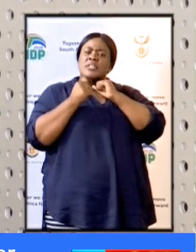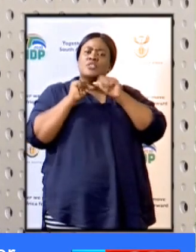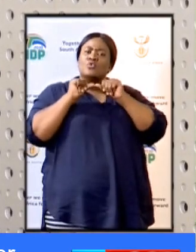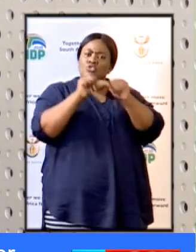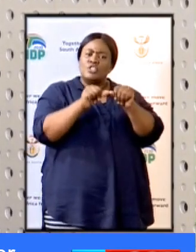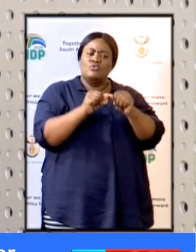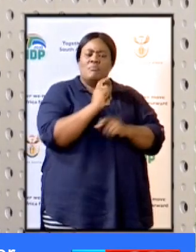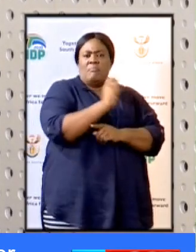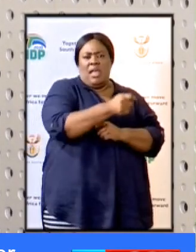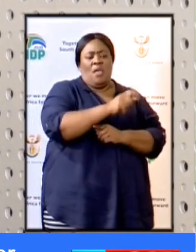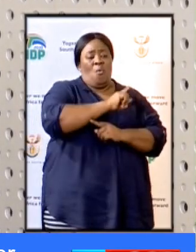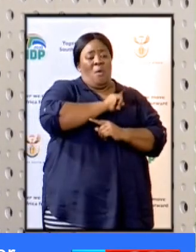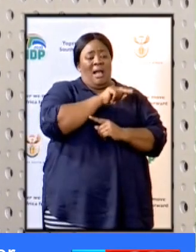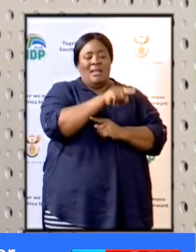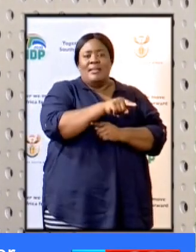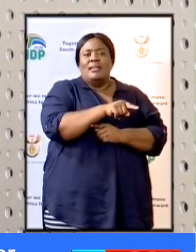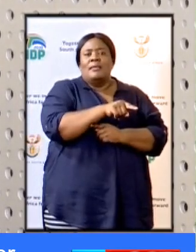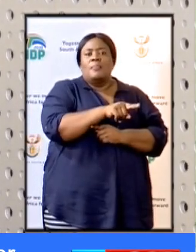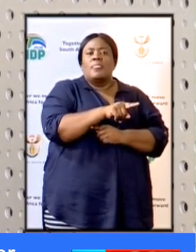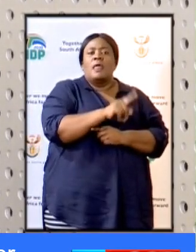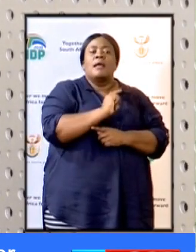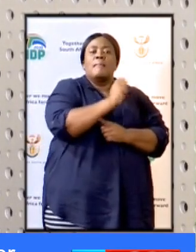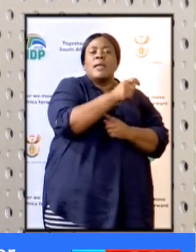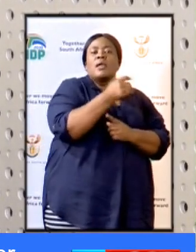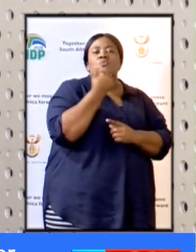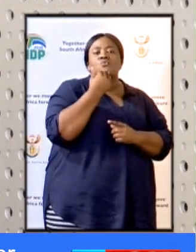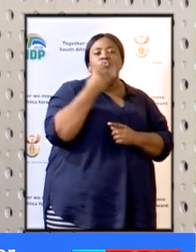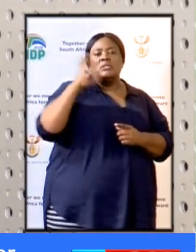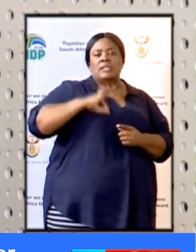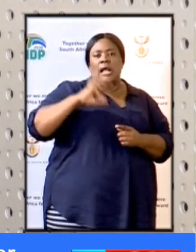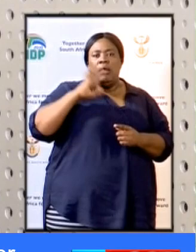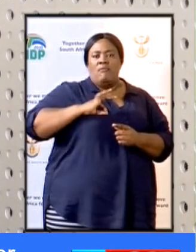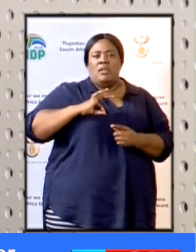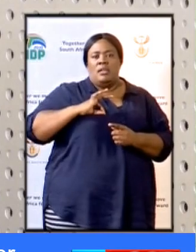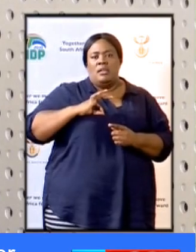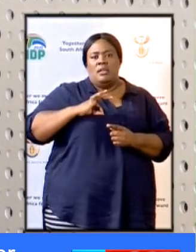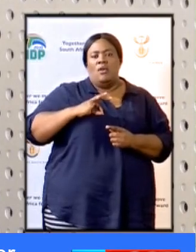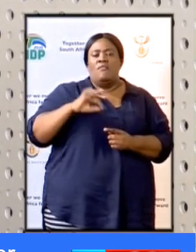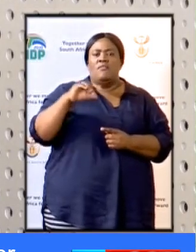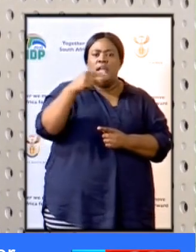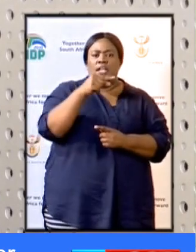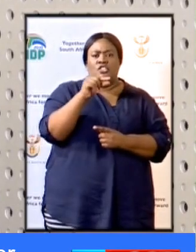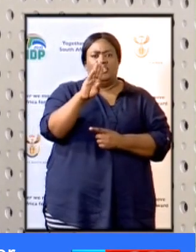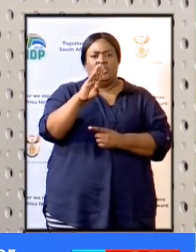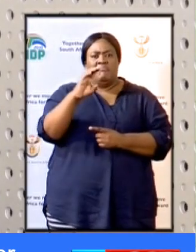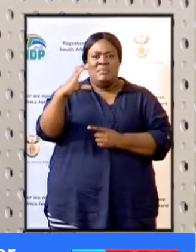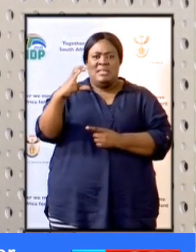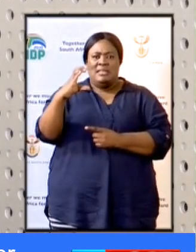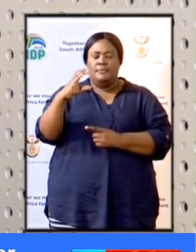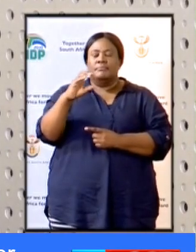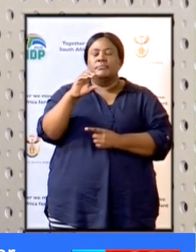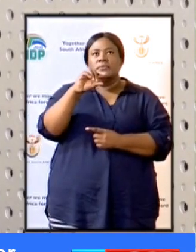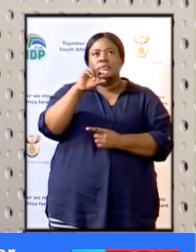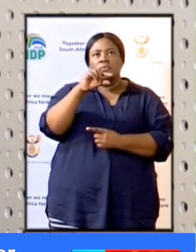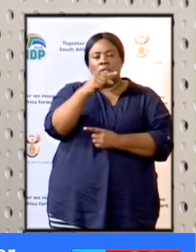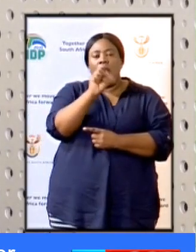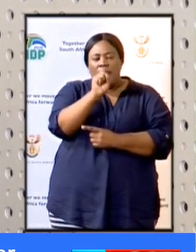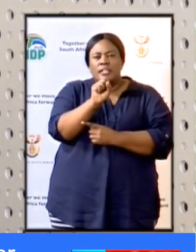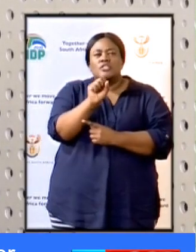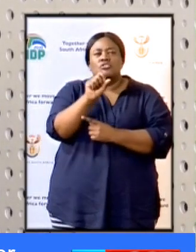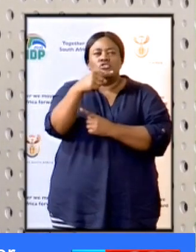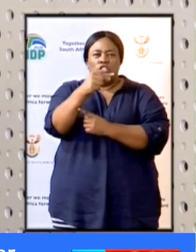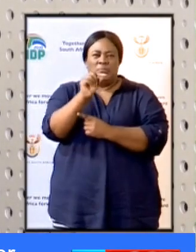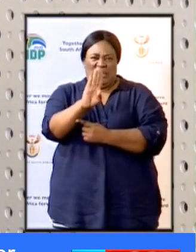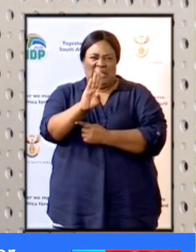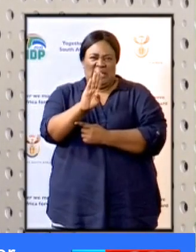funds are normally used to pay the salaries of your school governing body appointed teachers, so they don't get money from government.